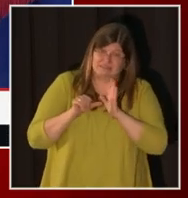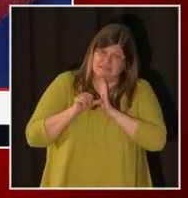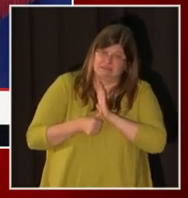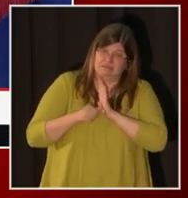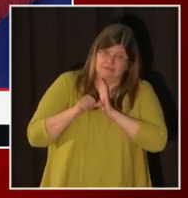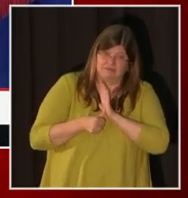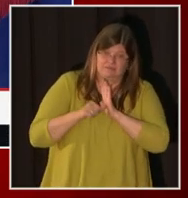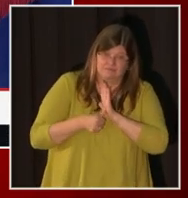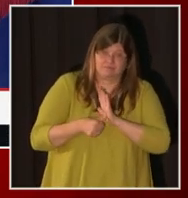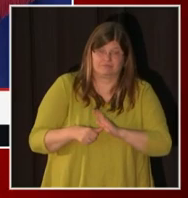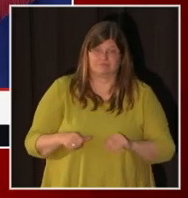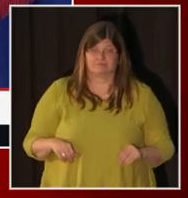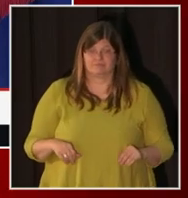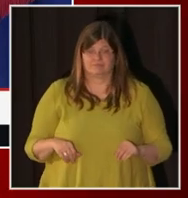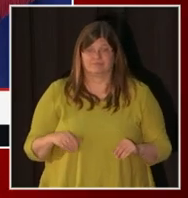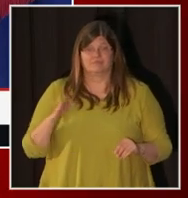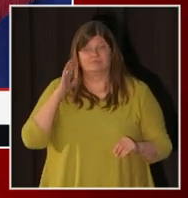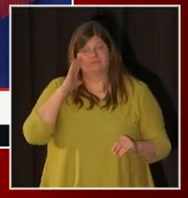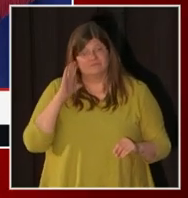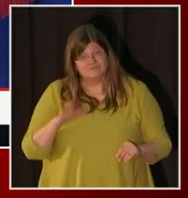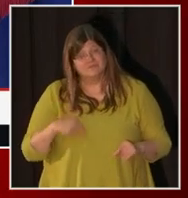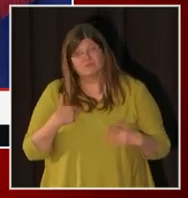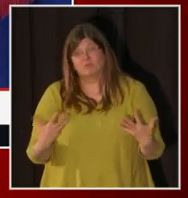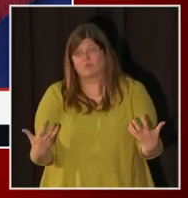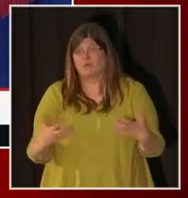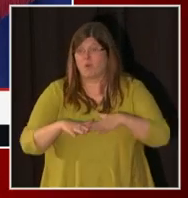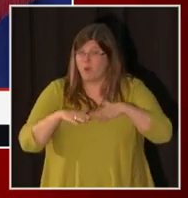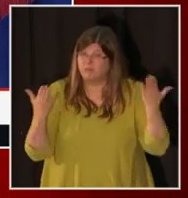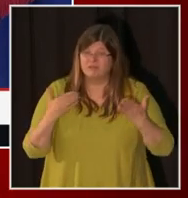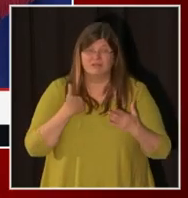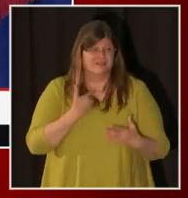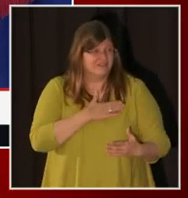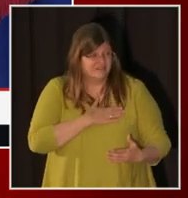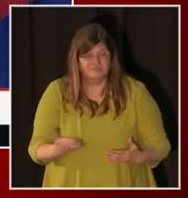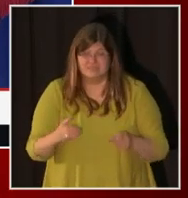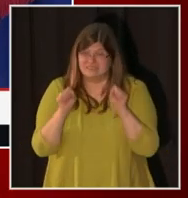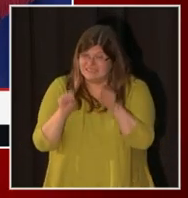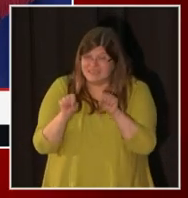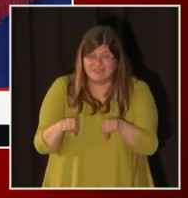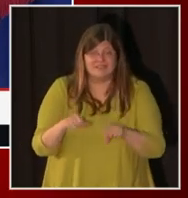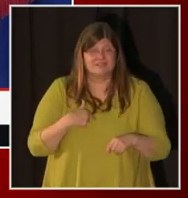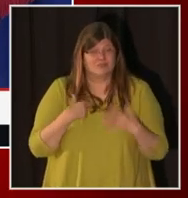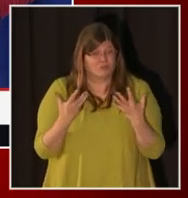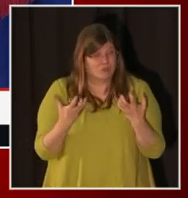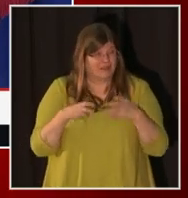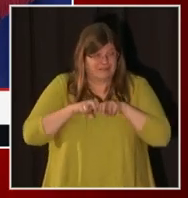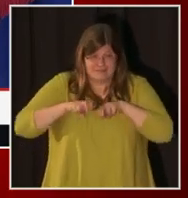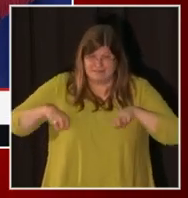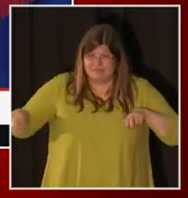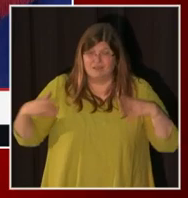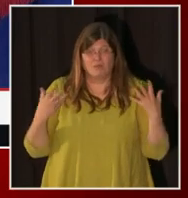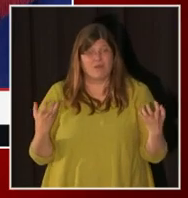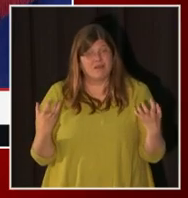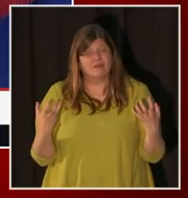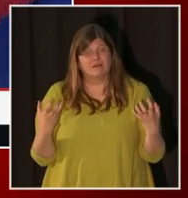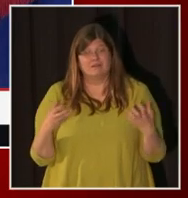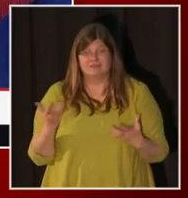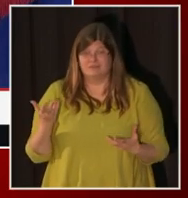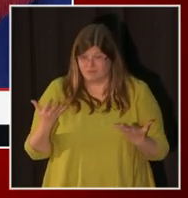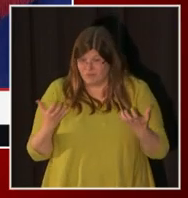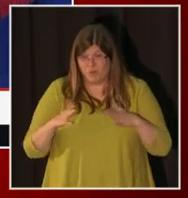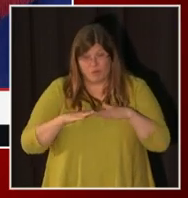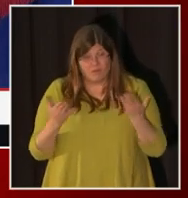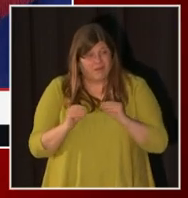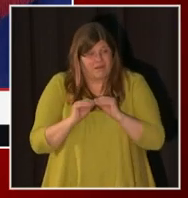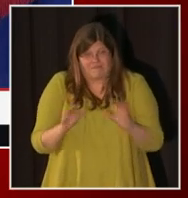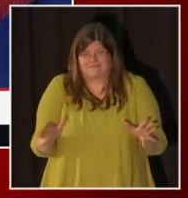know that we want to get open. I don't know anybody up here that works for us that doesn't want our kids to